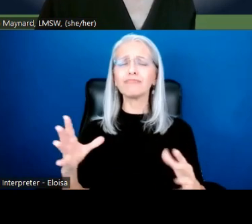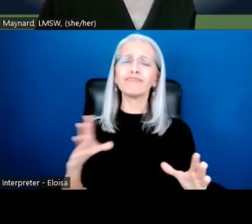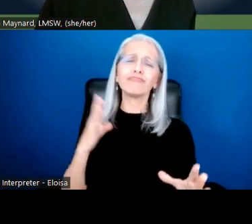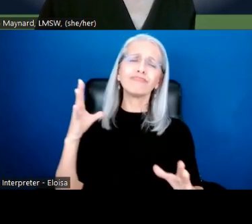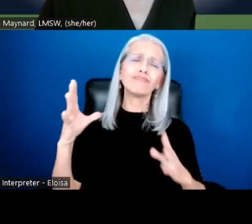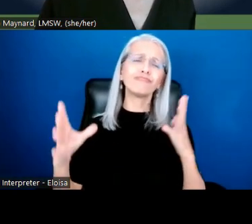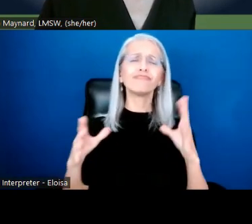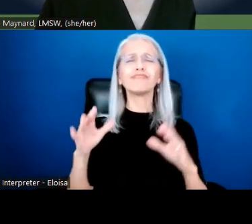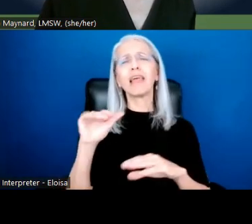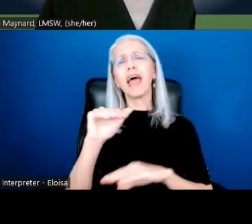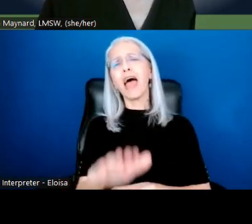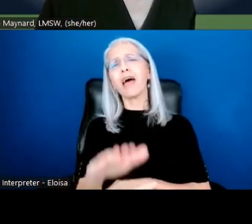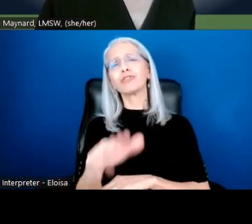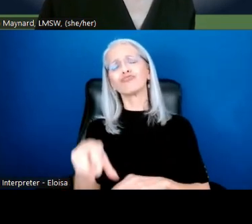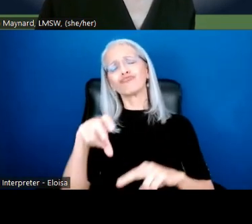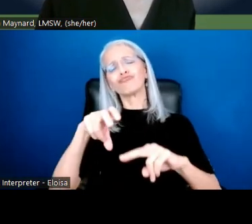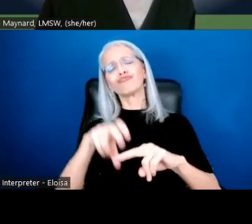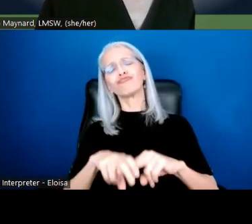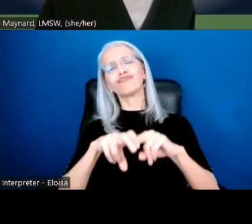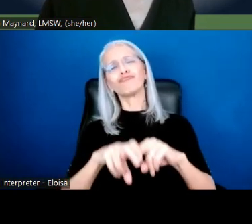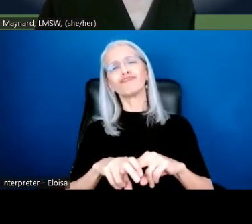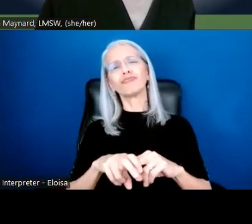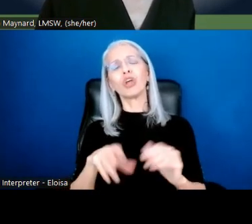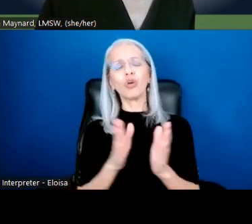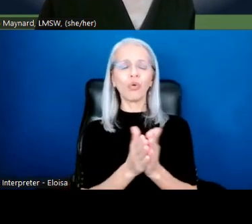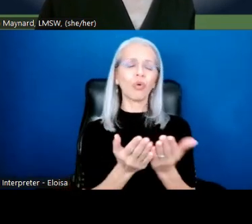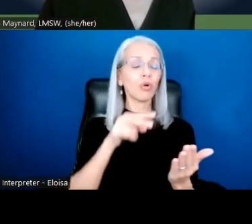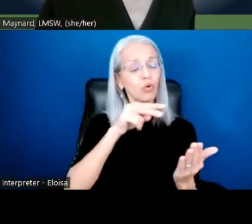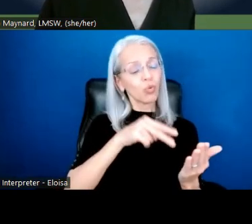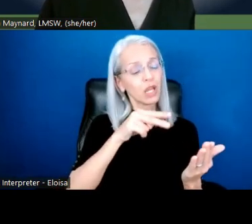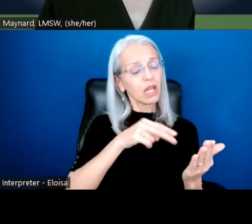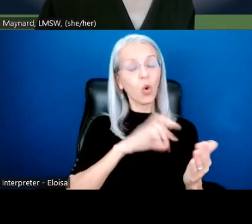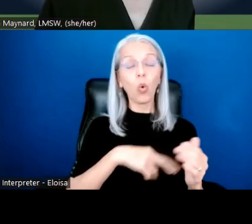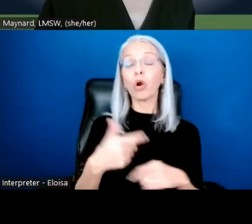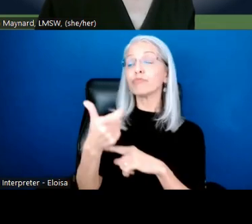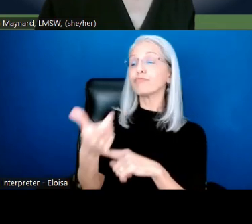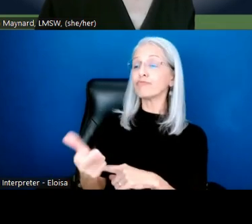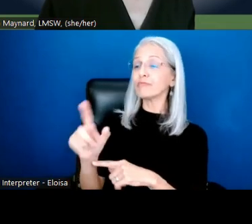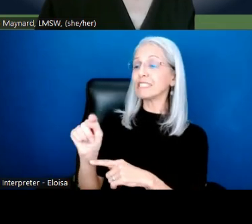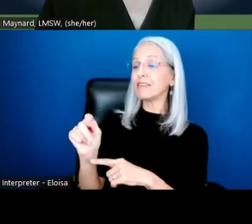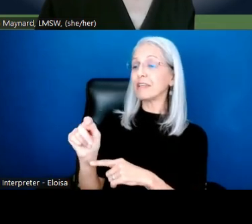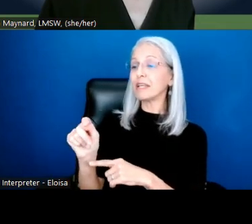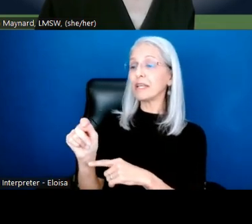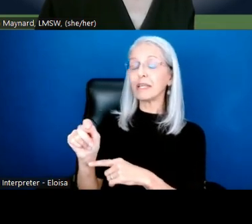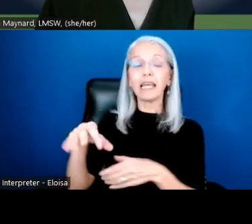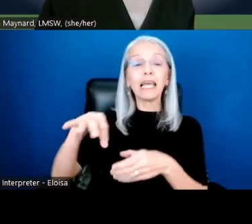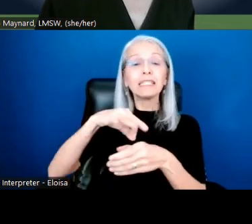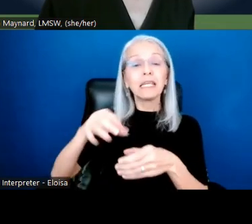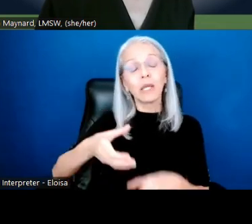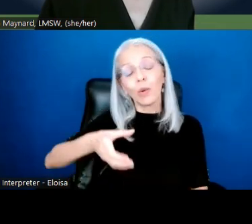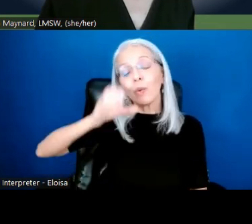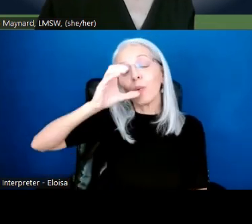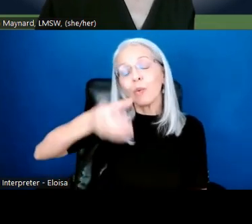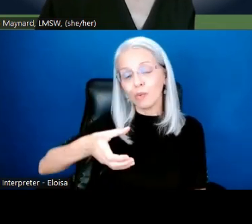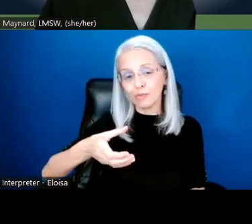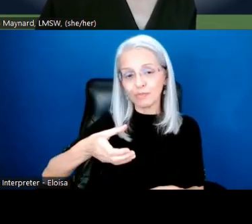You're sitting in your favorite spot, reading or watching TV, sipping on tea. You're nice